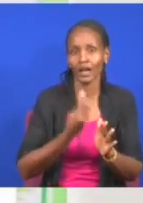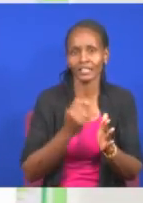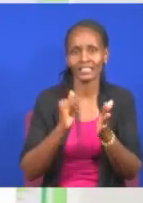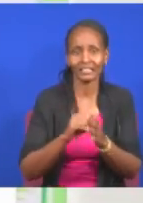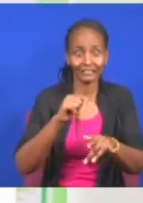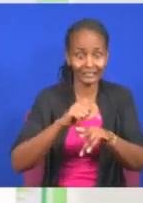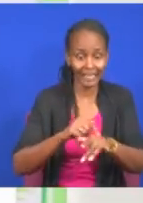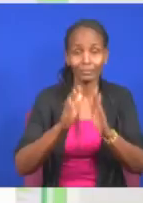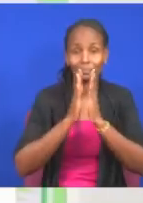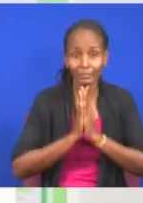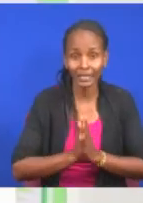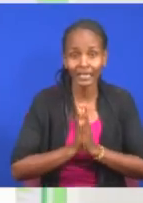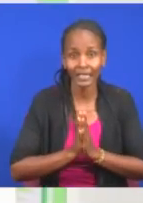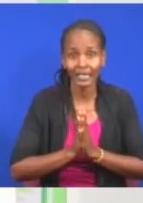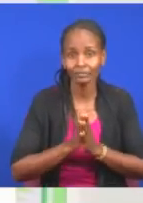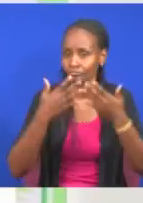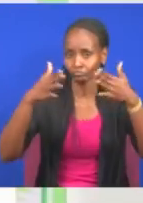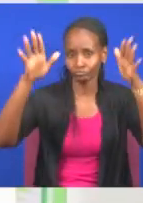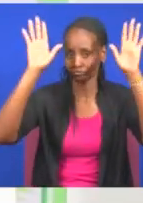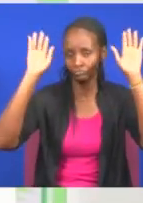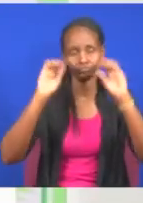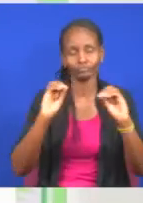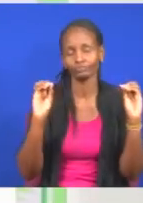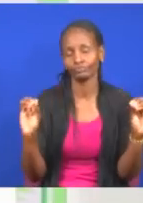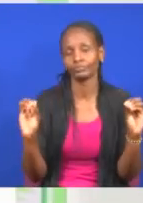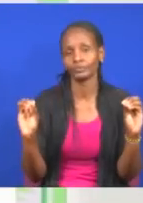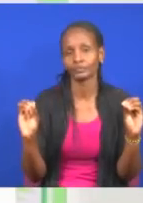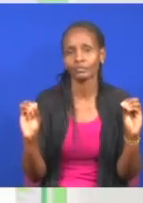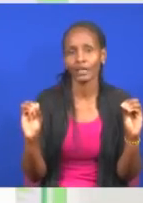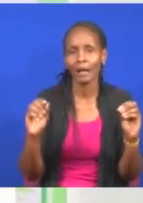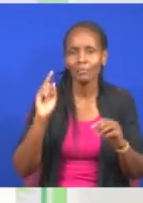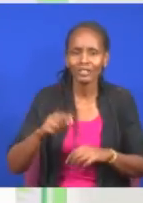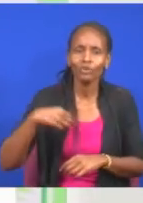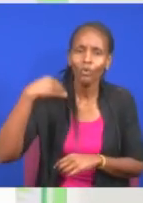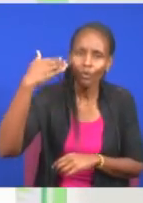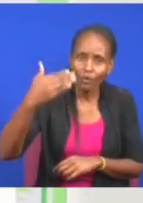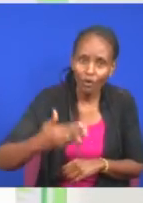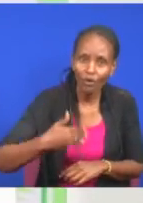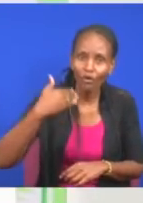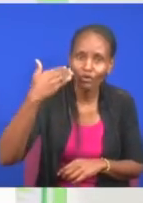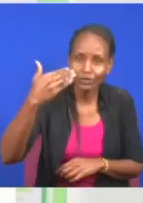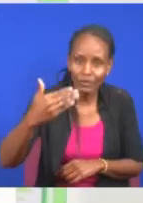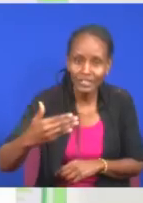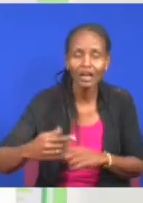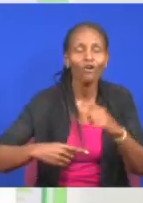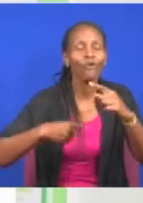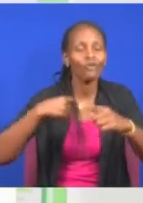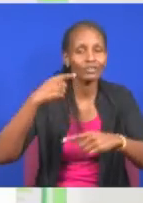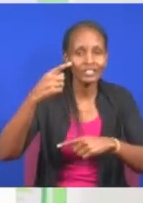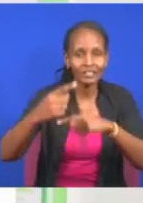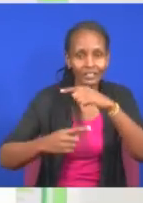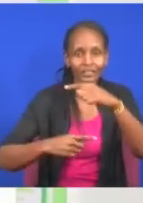we pray, we should not give up praying. We should always continuously